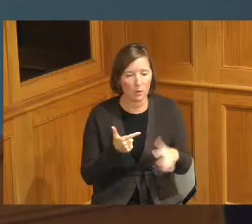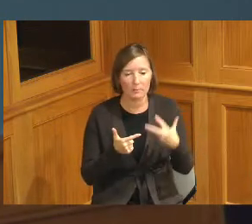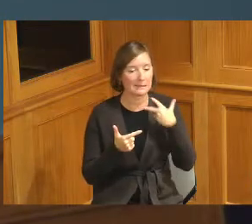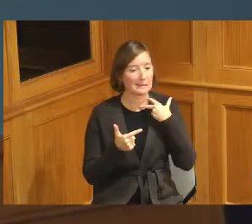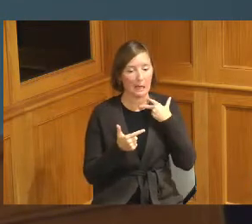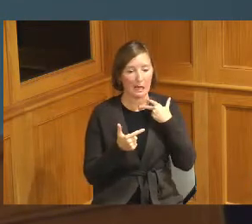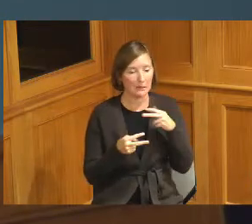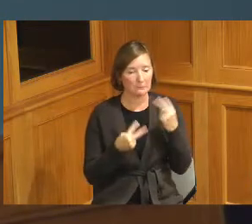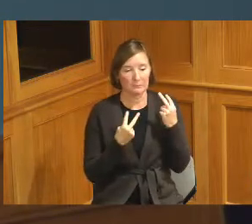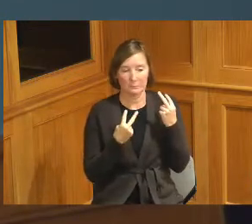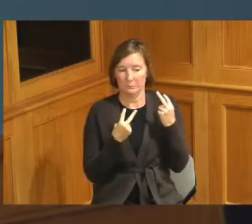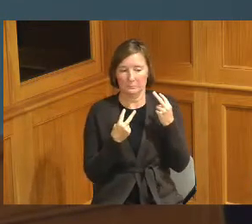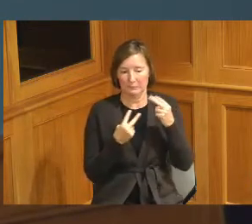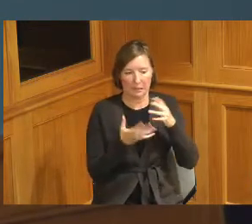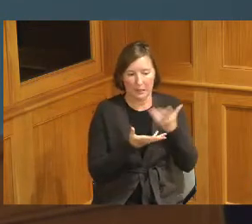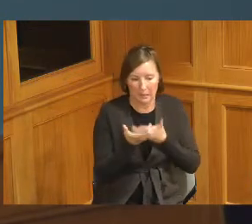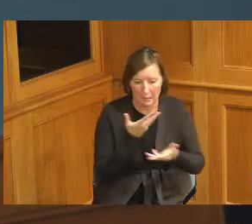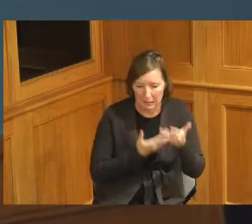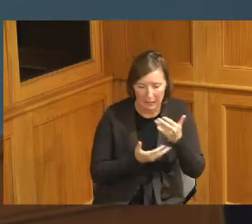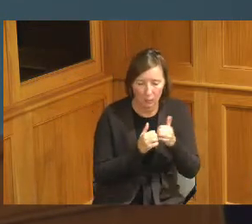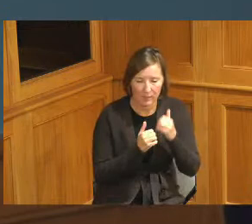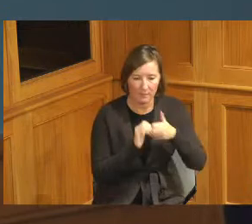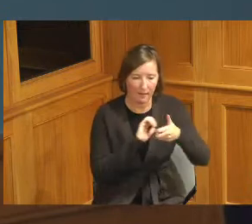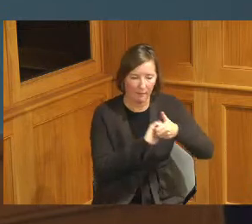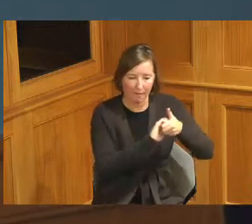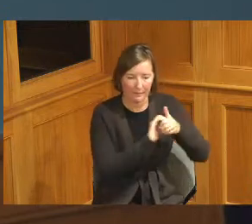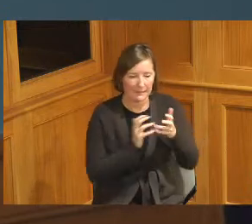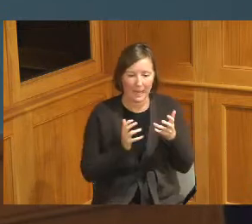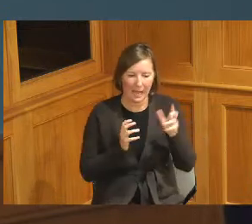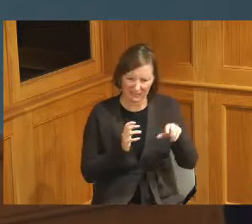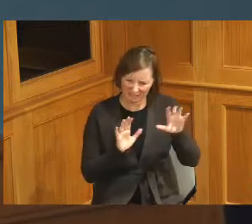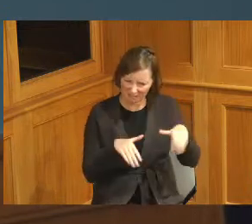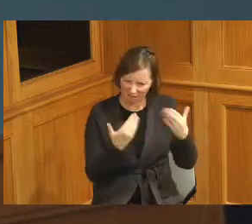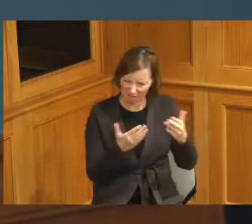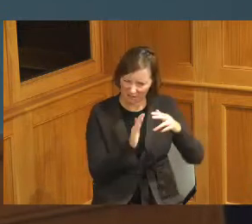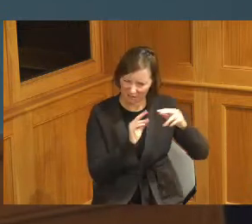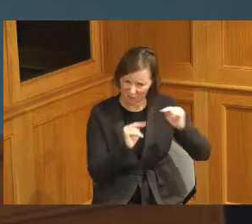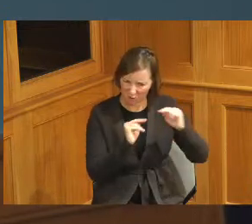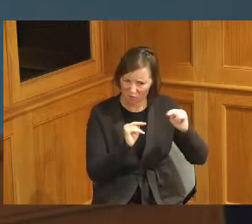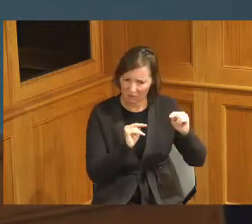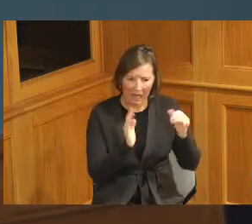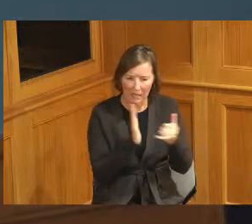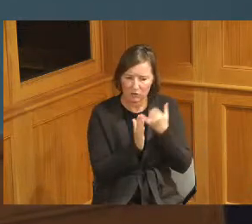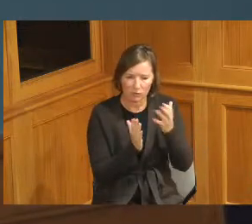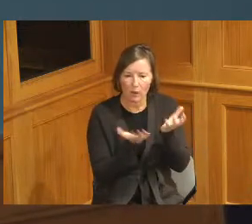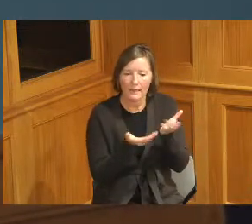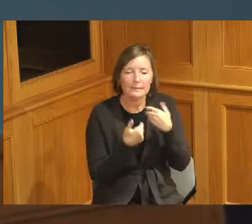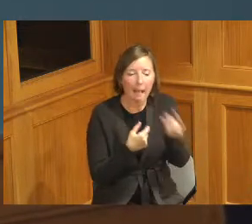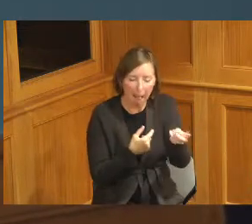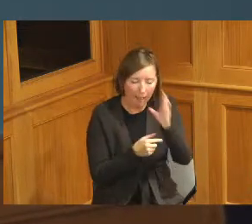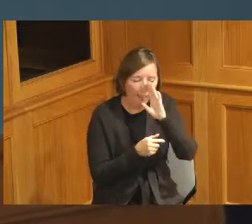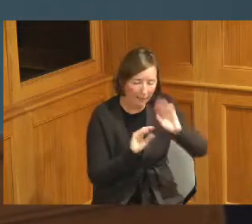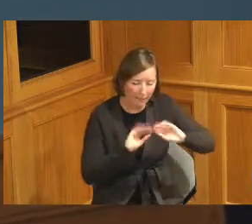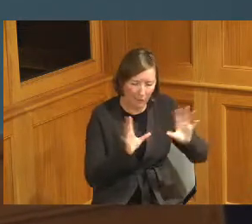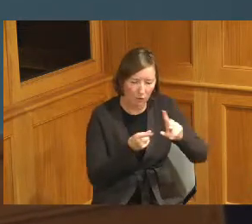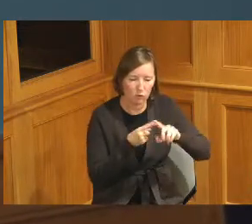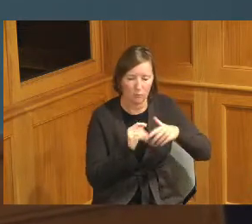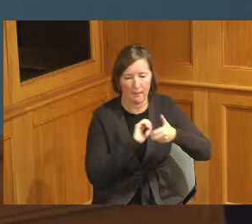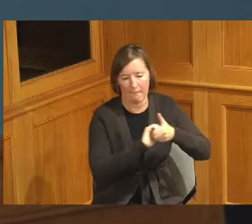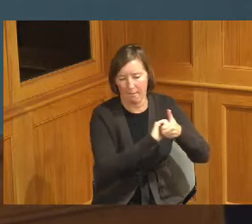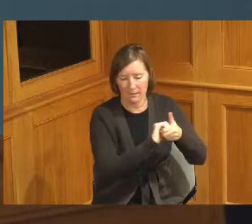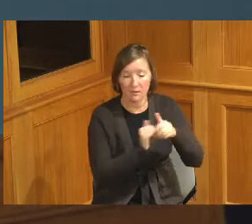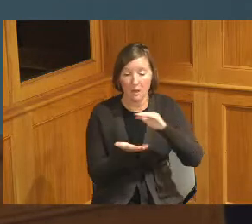to renegotiate something that I just want to put it out to my colleagues. $50,000 is in the